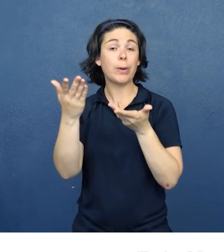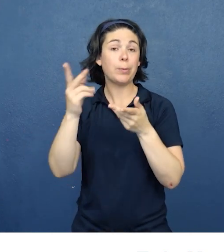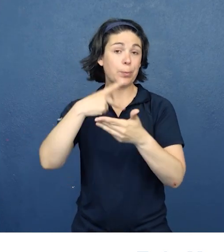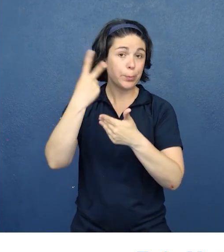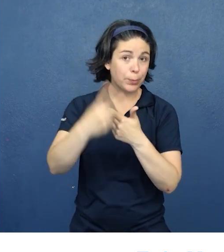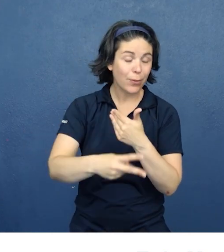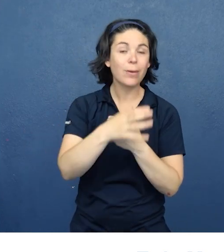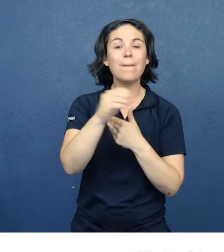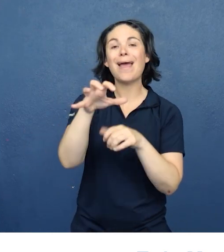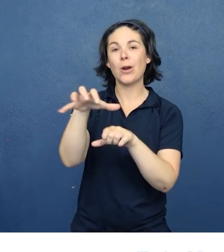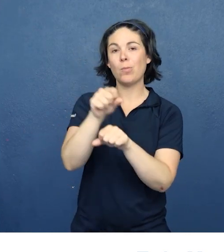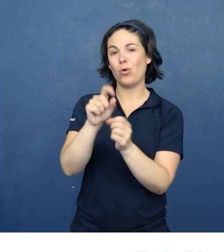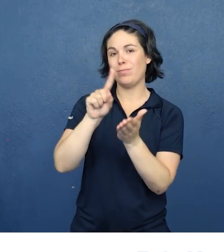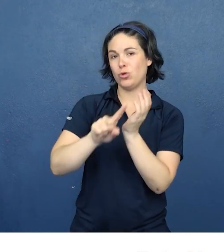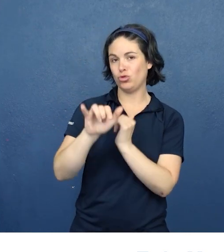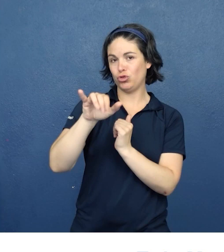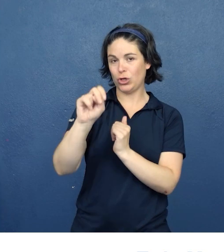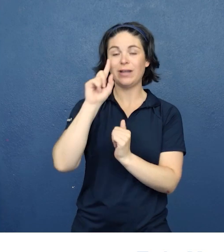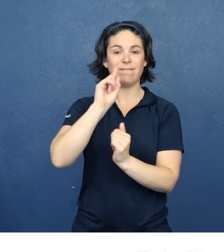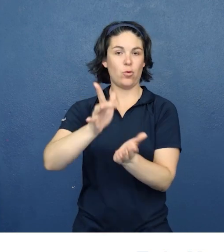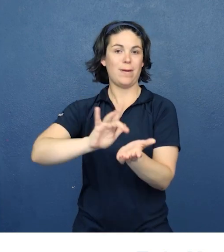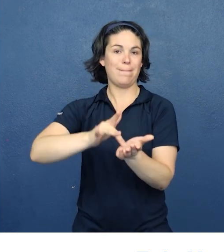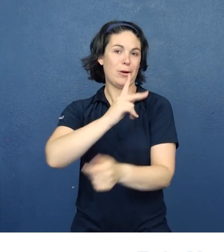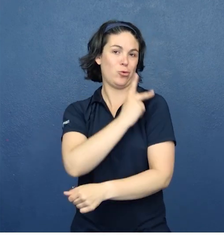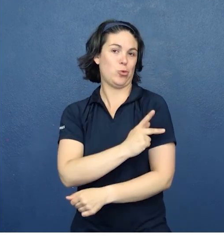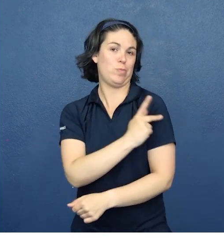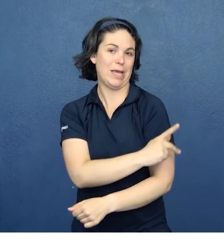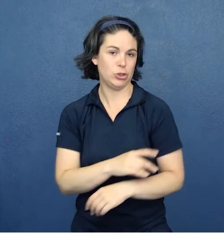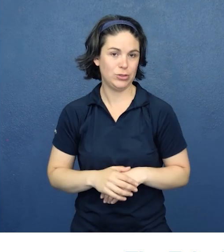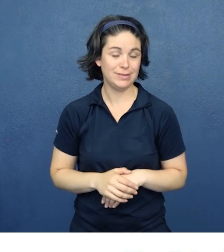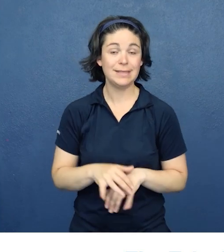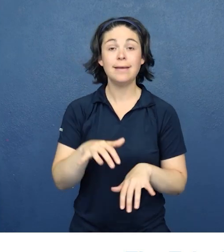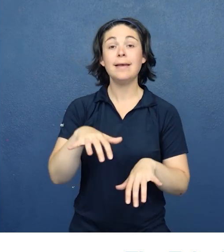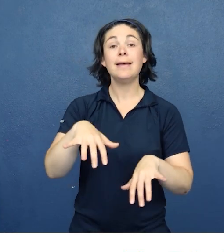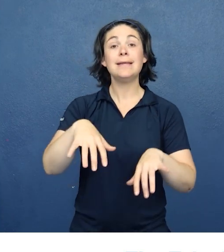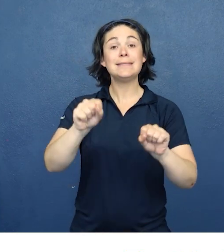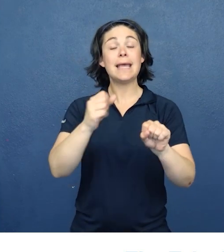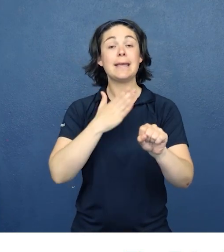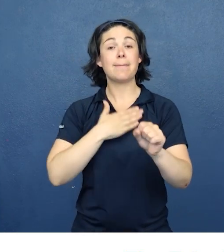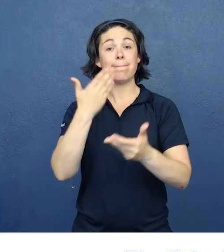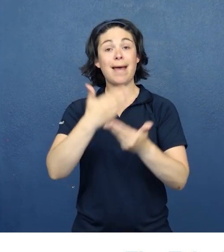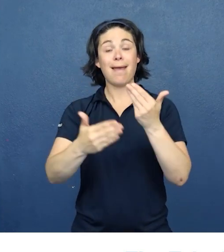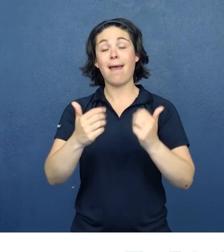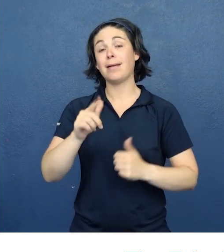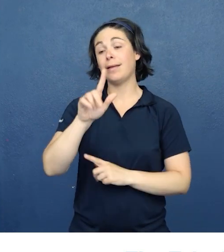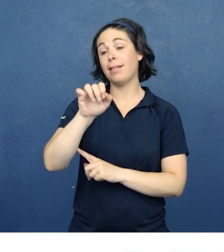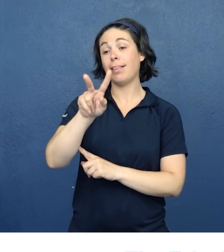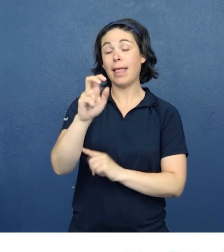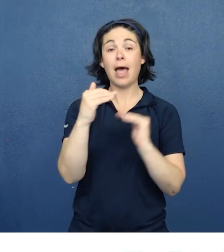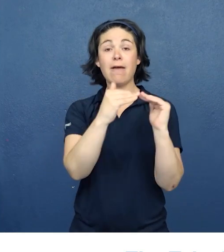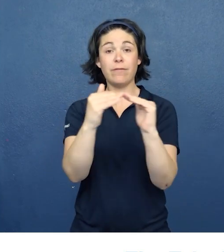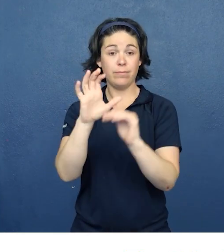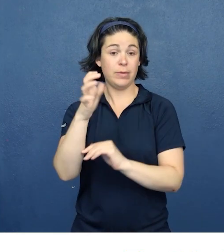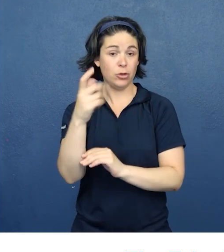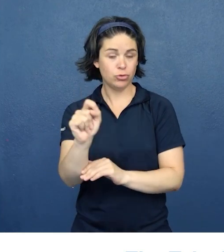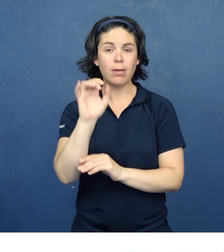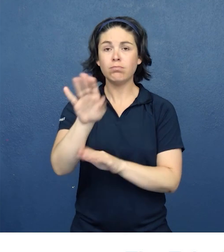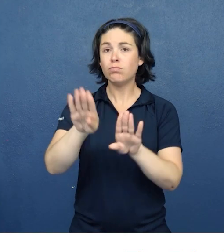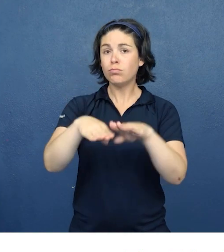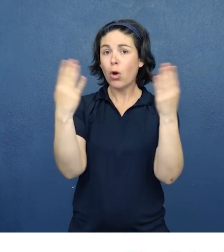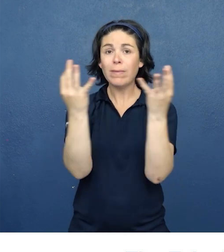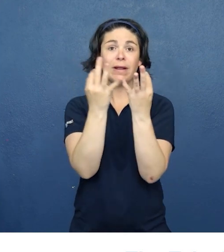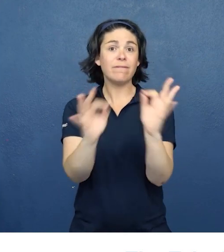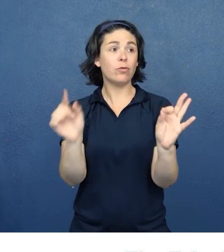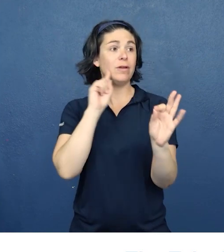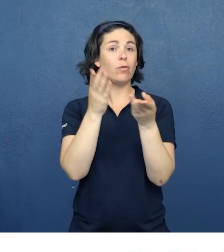and appointment check-ins for medical patients. The Take My Hand live peer chat, open and free to the